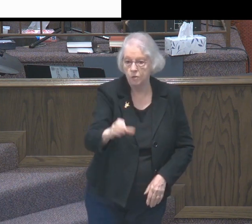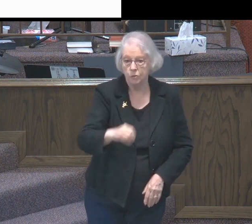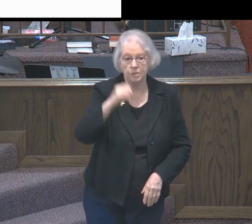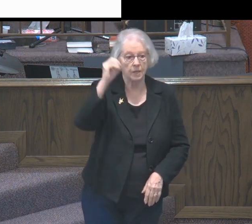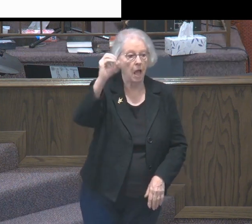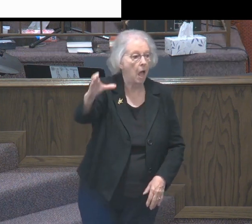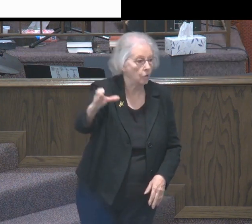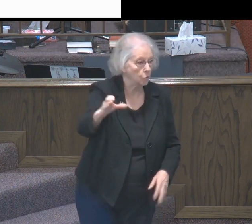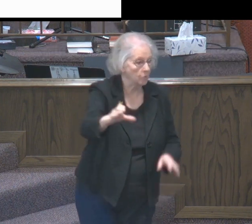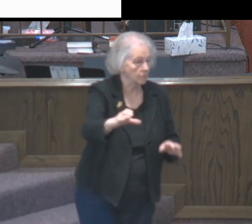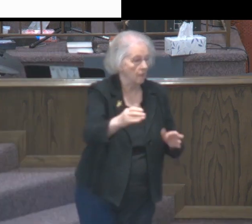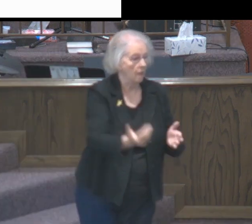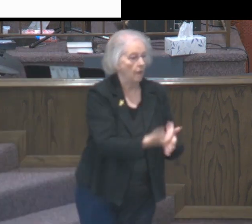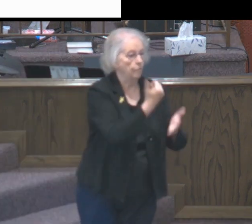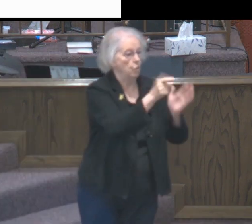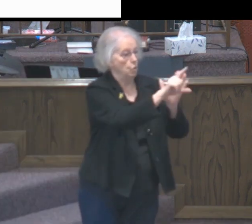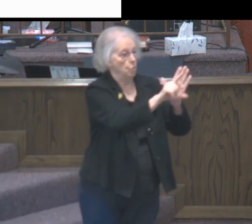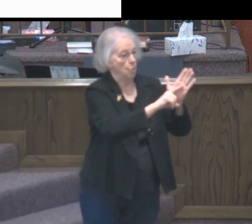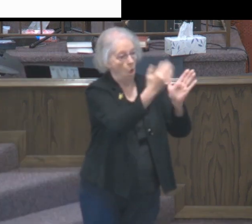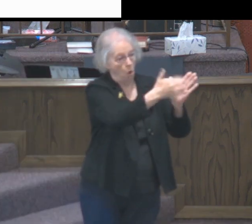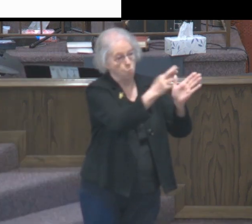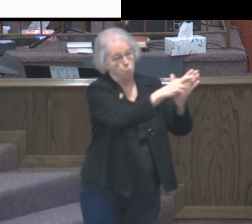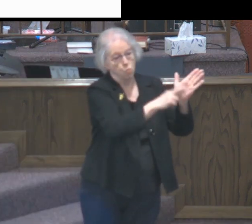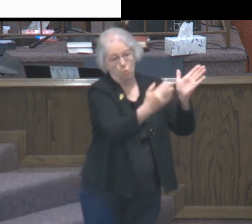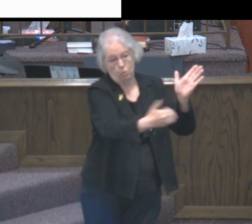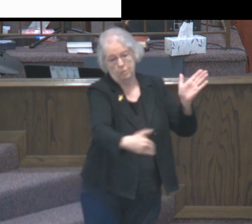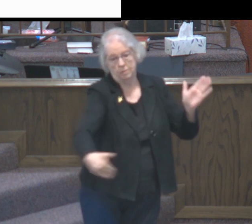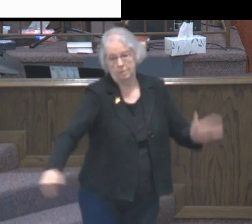Because the law, if you read the law,